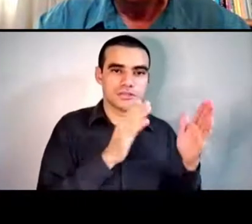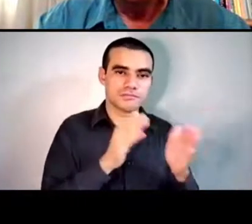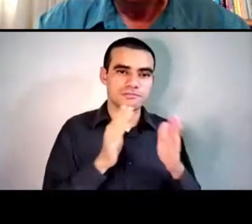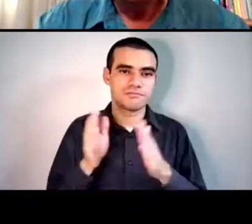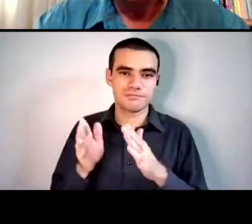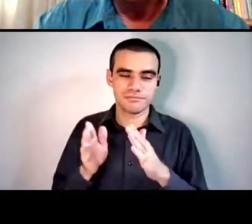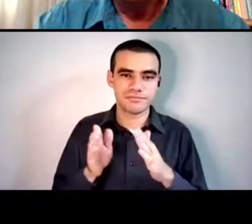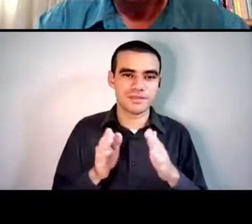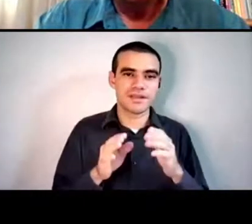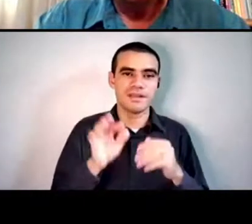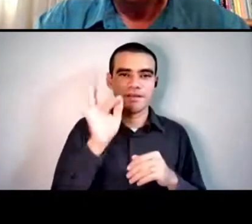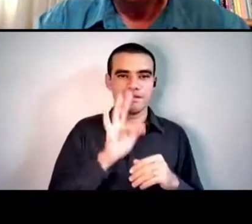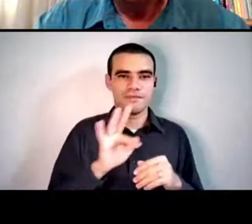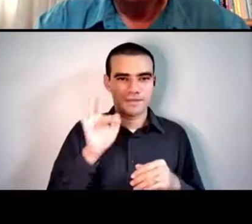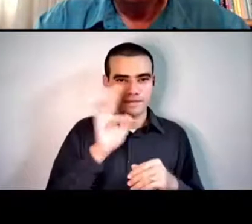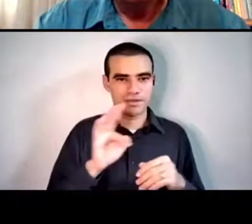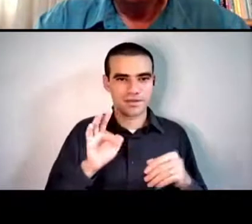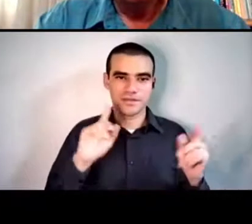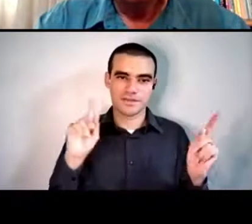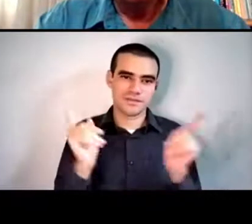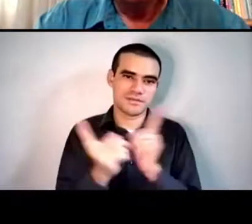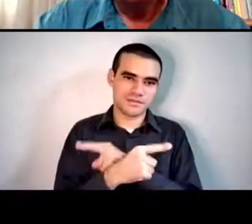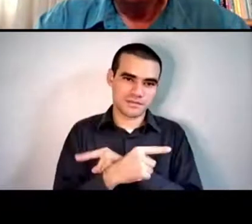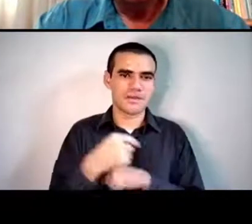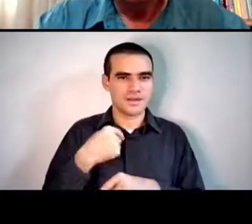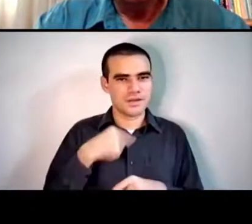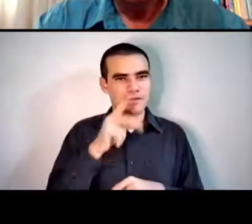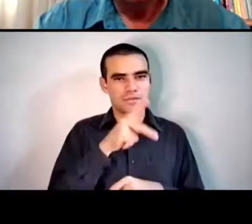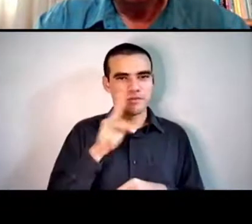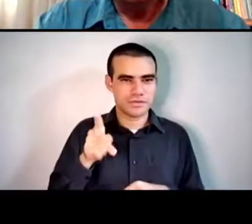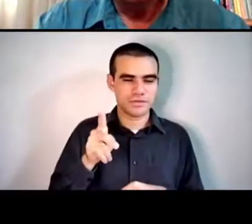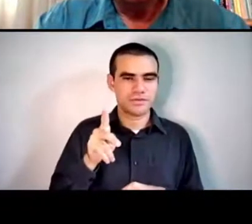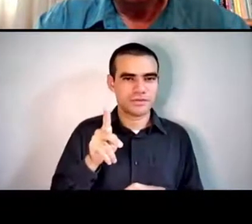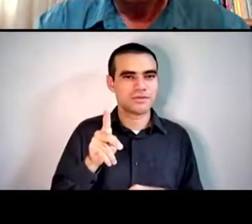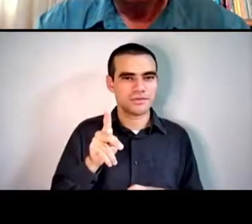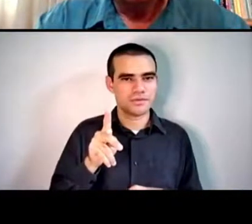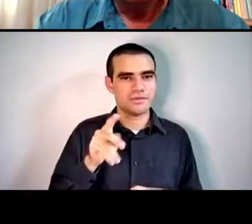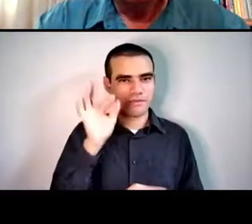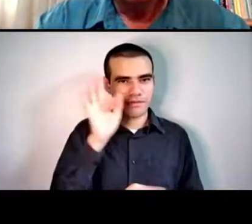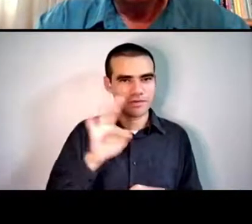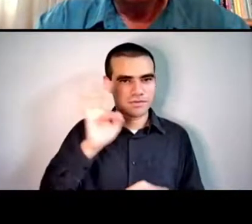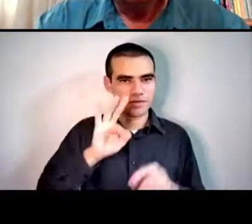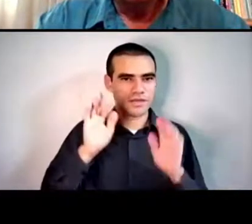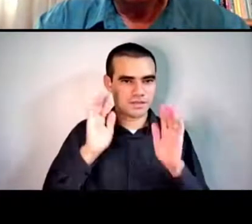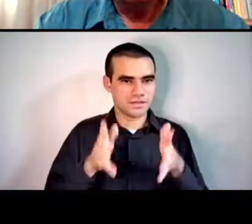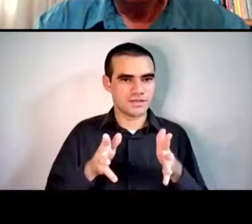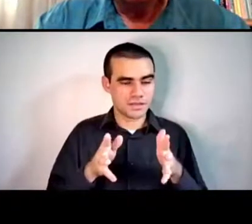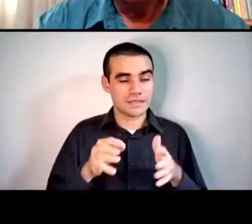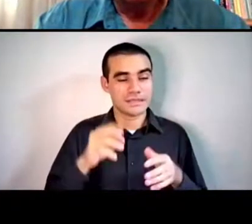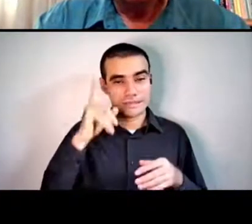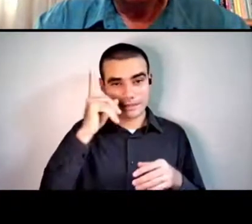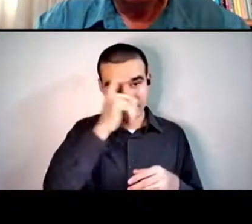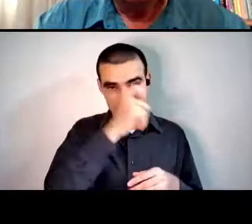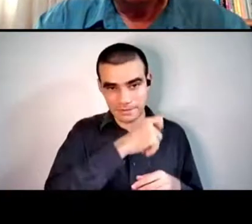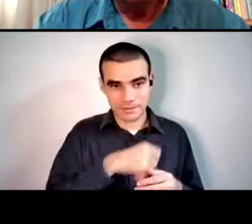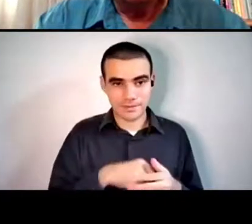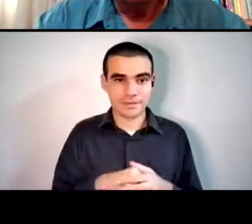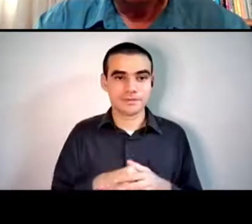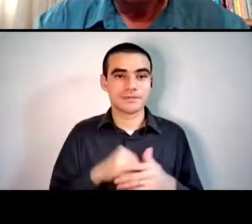another thing is on the reorganization of universities, and I have been a professor at a federal level,